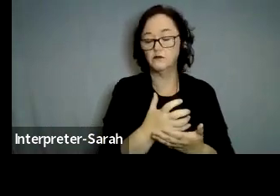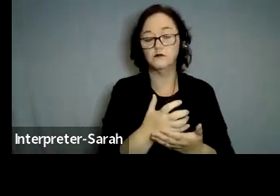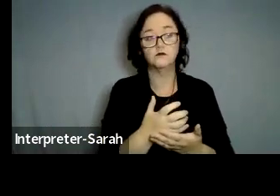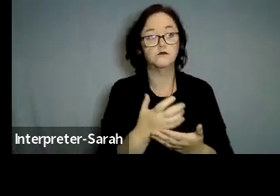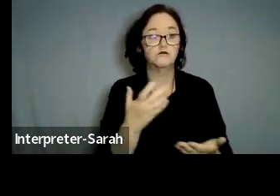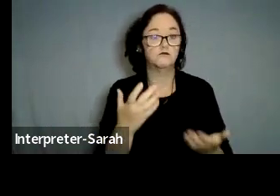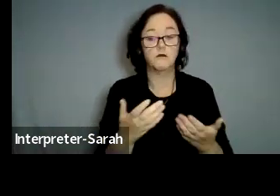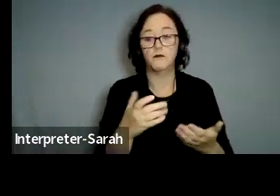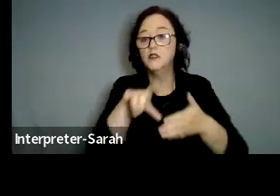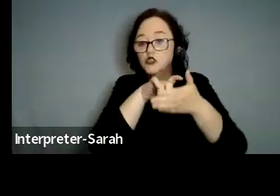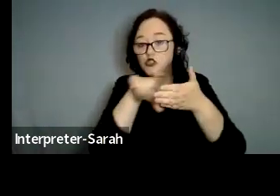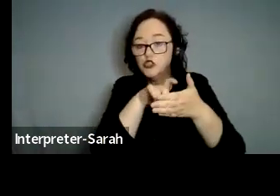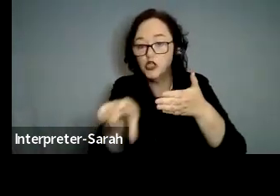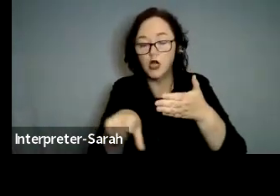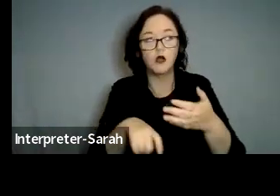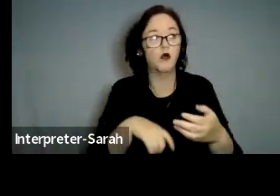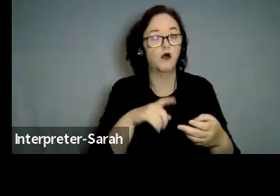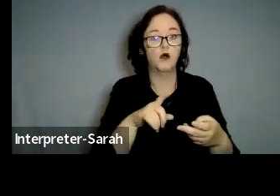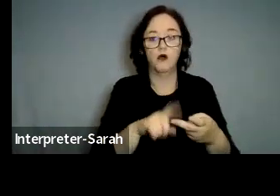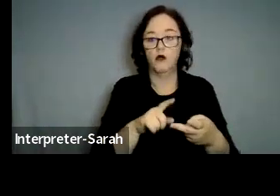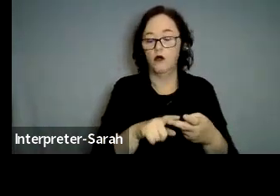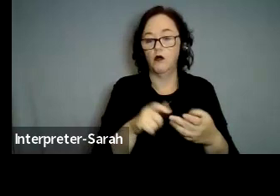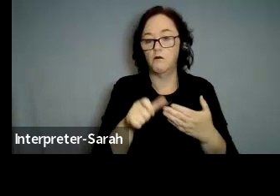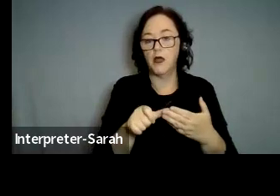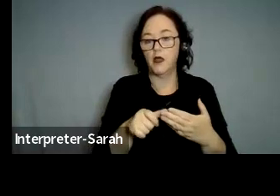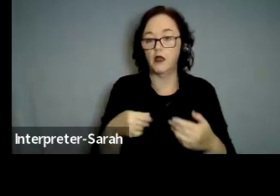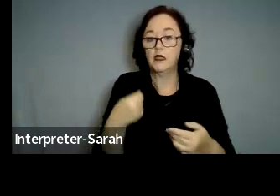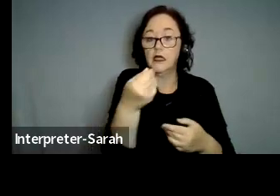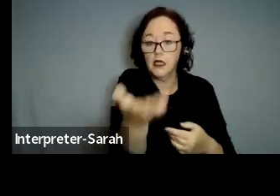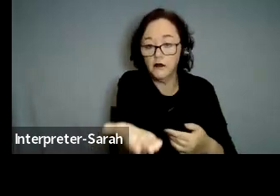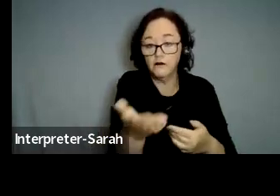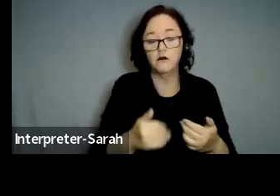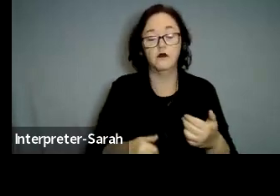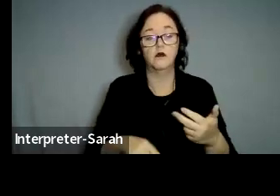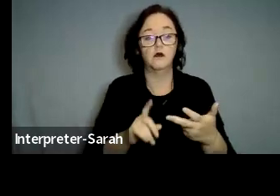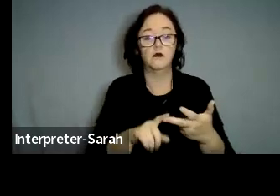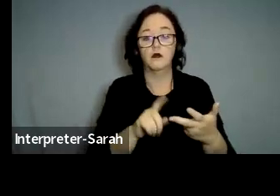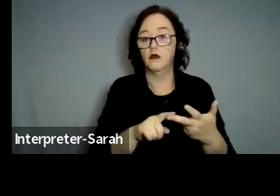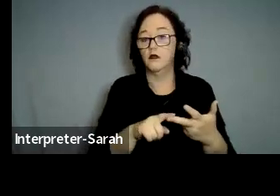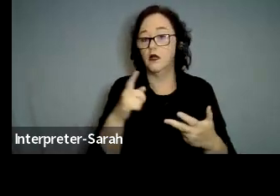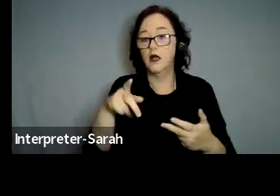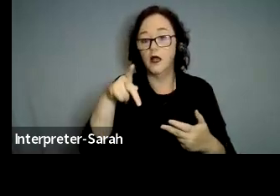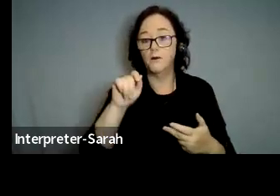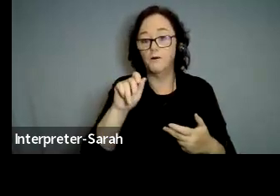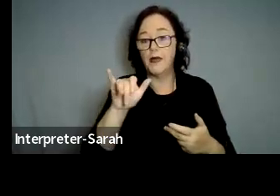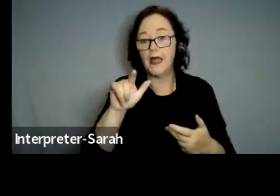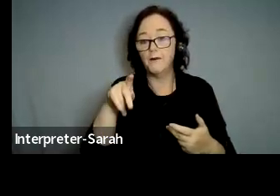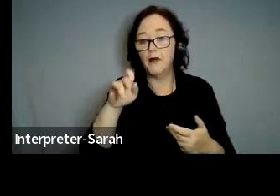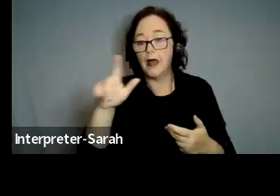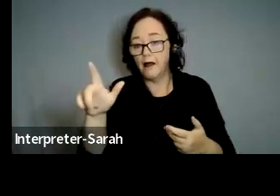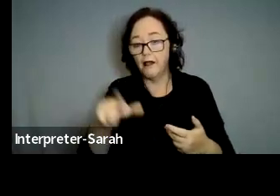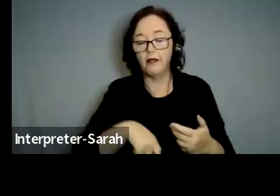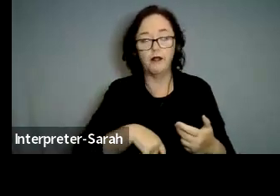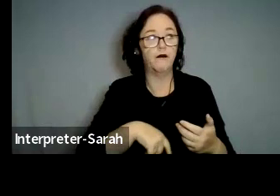in the mail or handed to you, someone who has access to your PayPal account or your Square account or whatever you're using